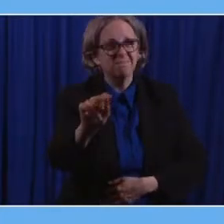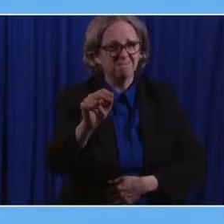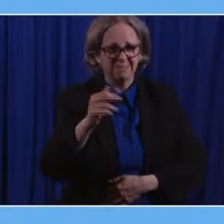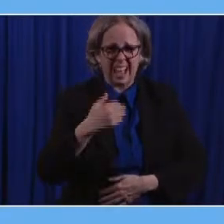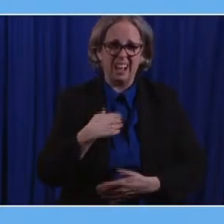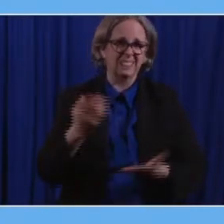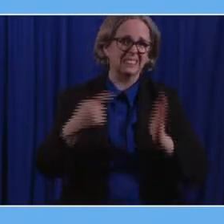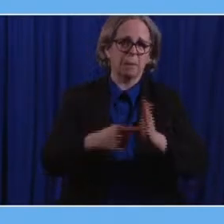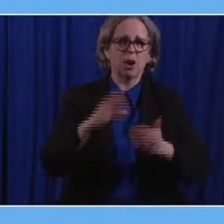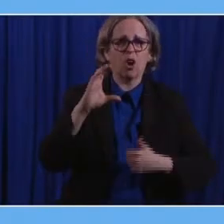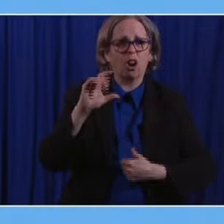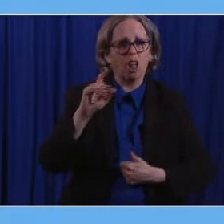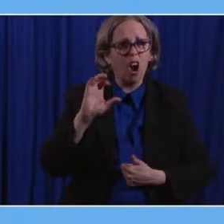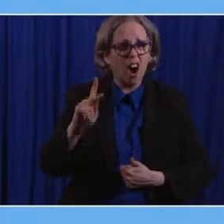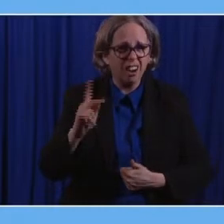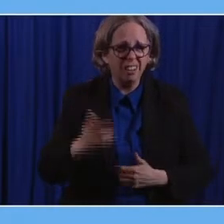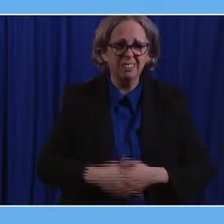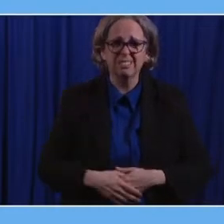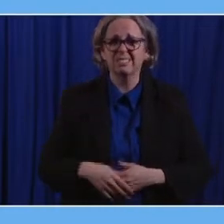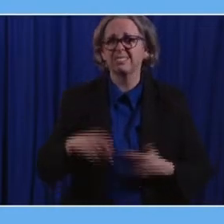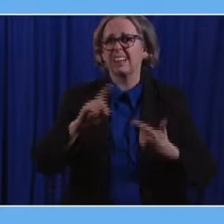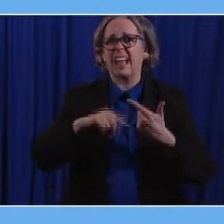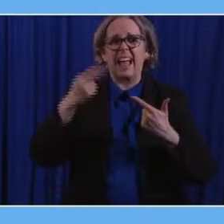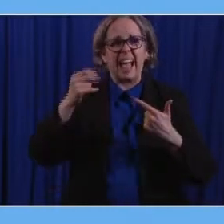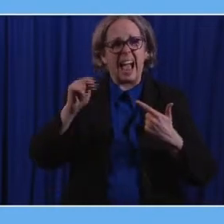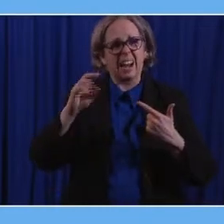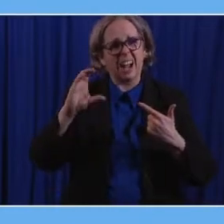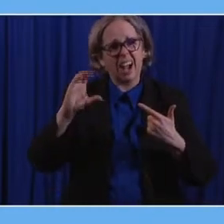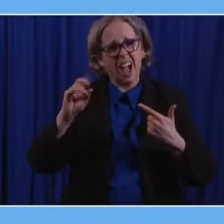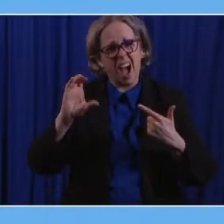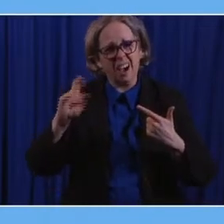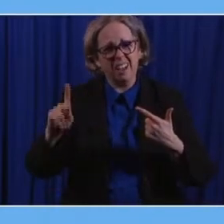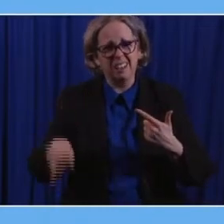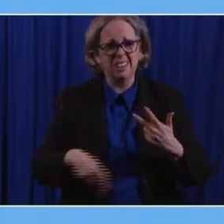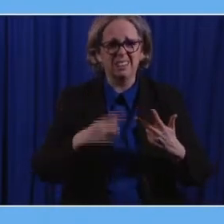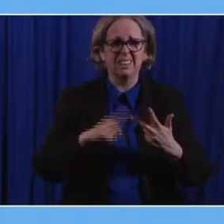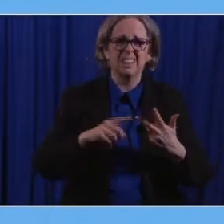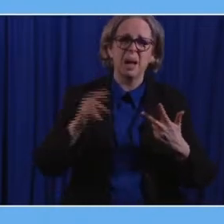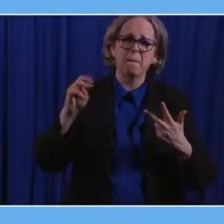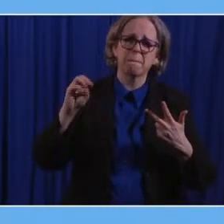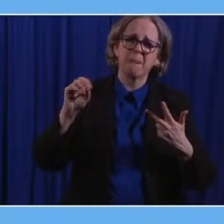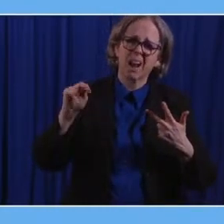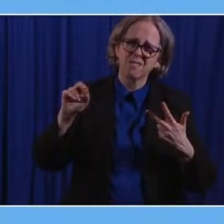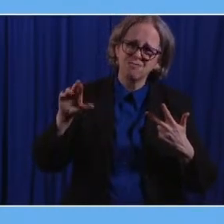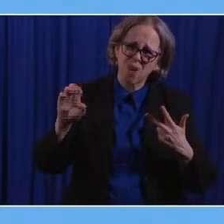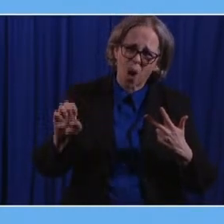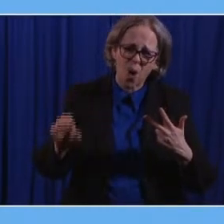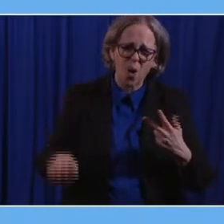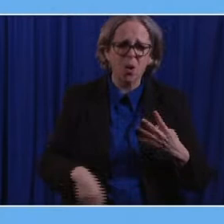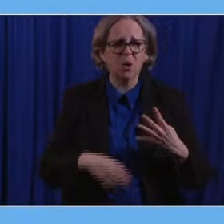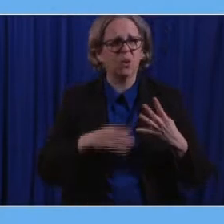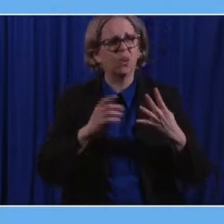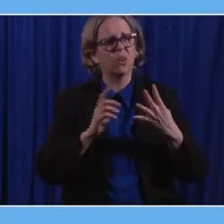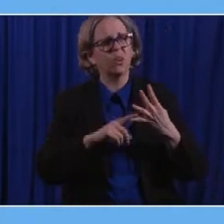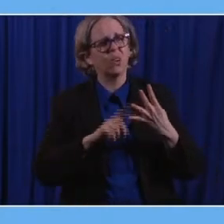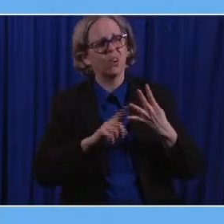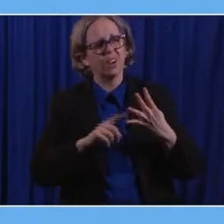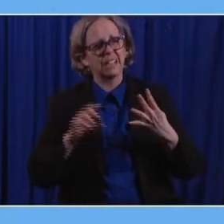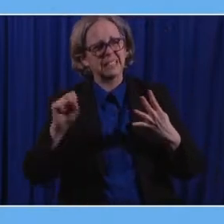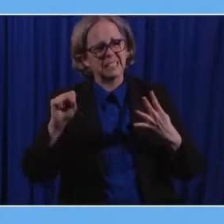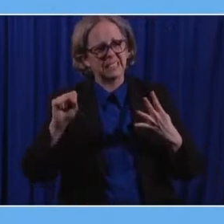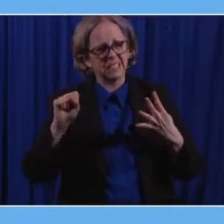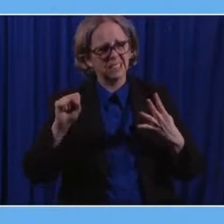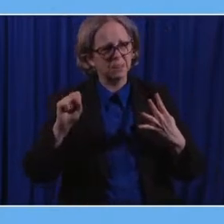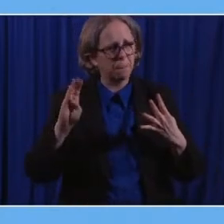County, Hancock, Monroe, Summit, Lucas, Huron, Belmont, Ottawa, Jefferson.